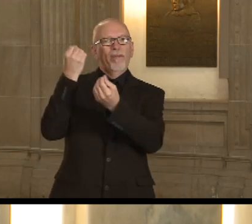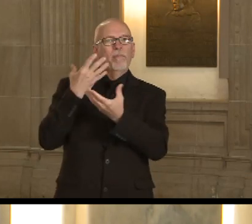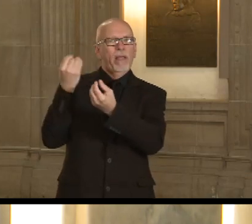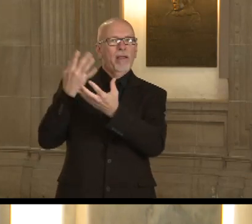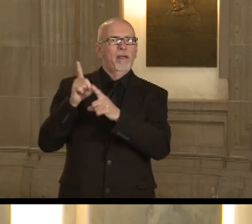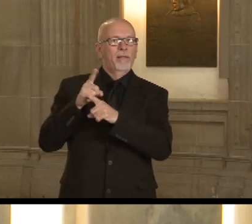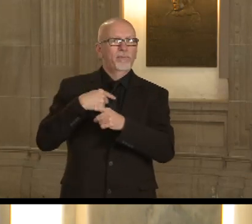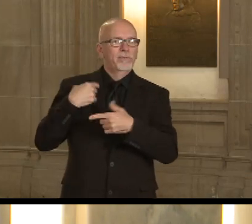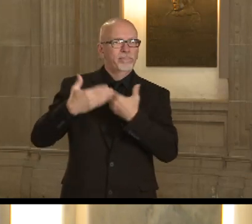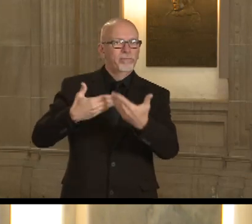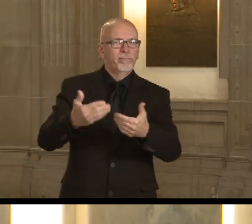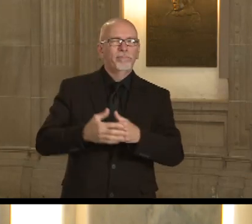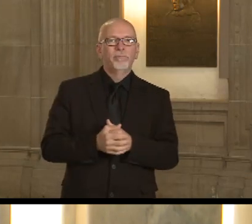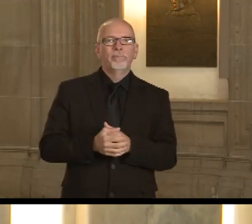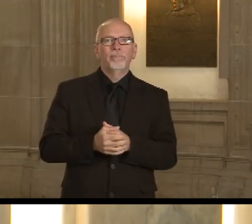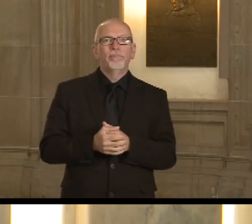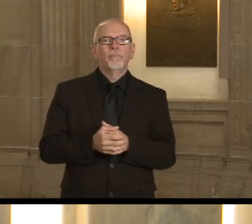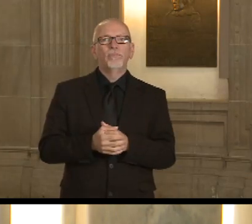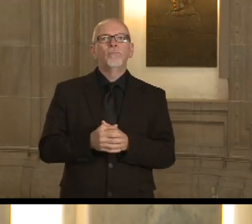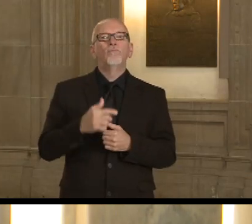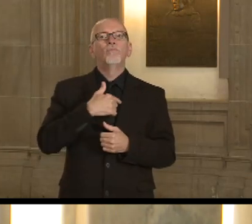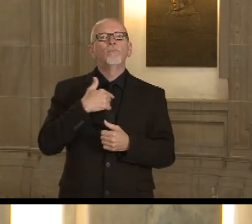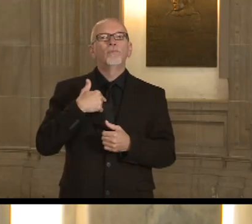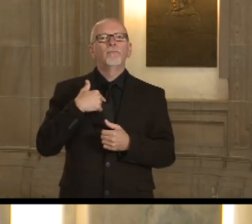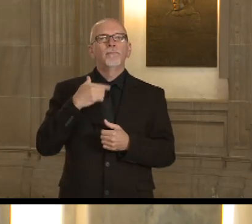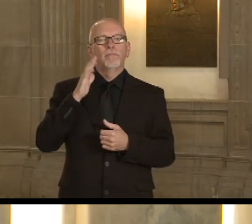in. And we will